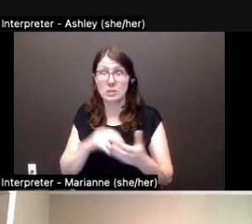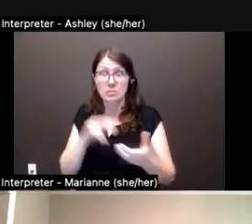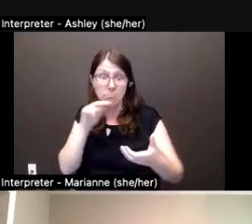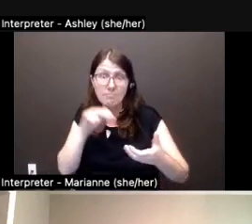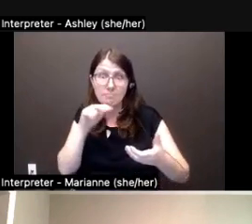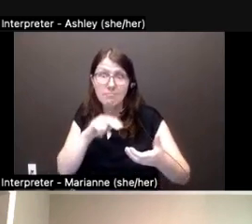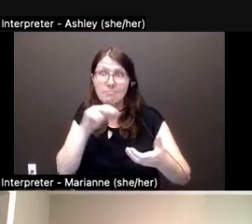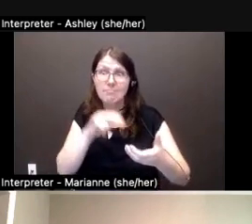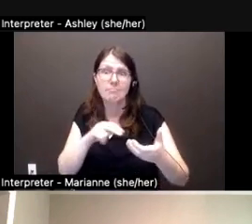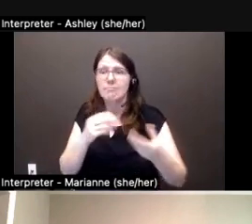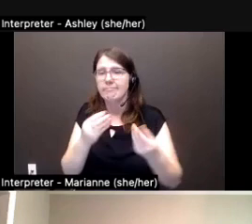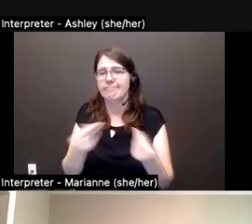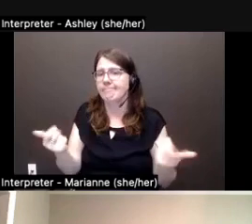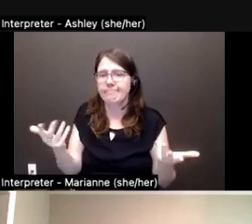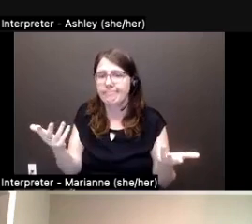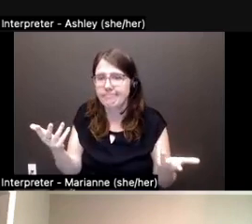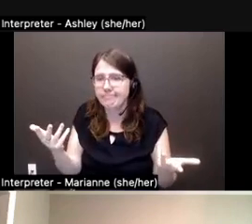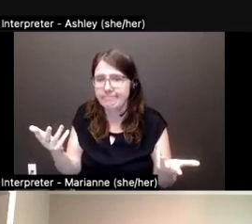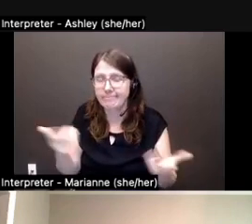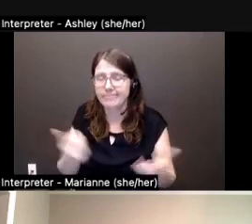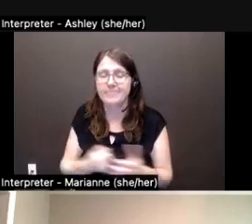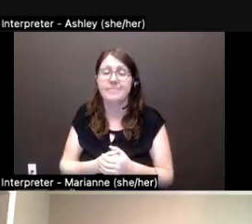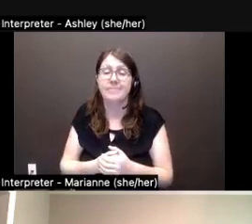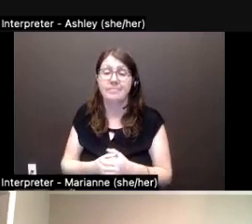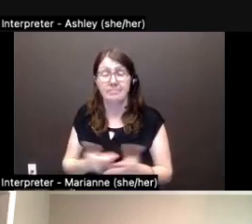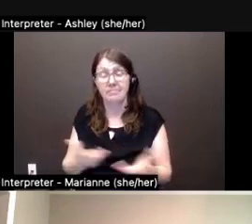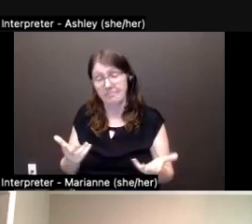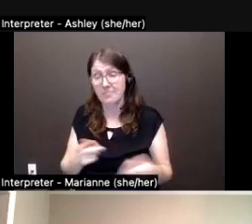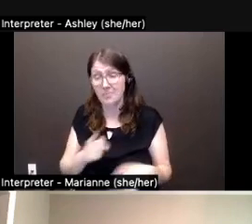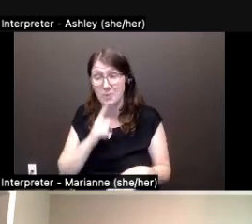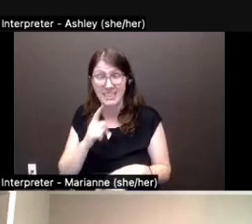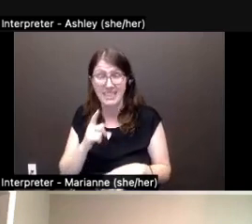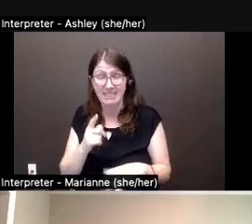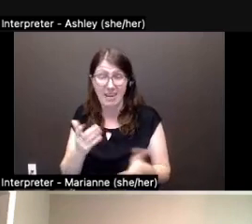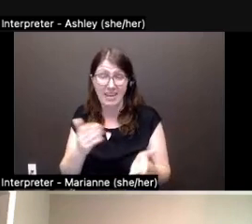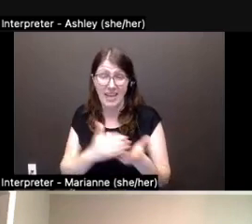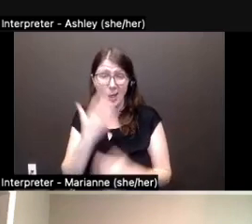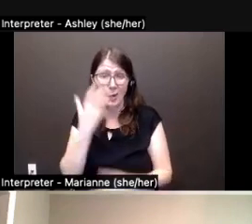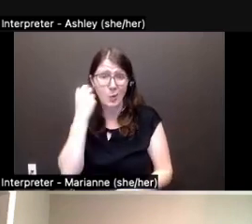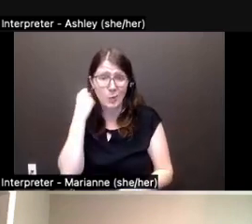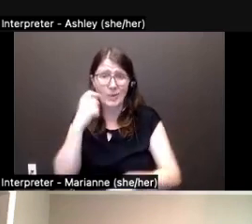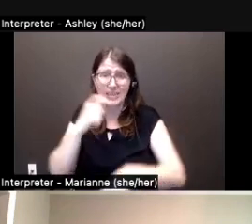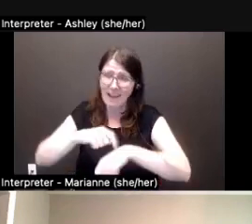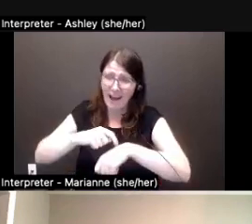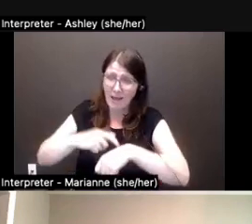the time that it took to create it and edit it, and as well as like teaching other